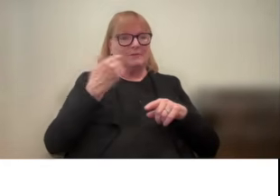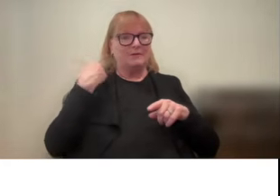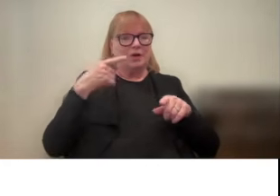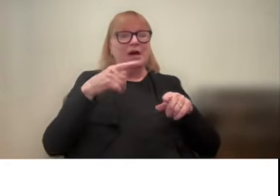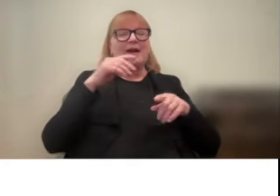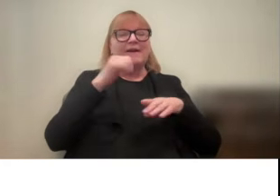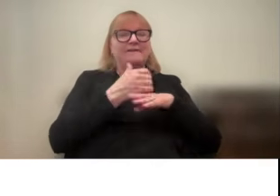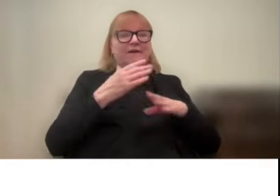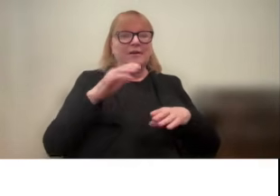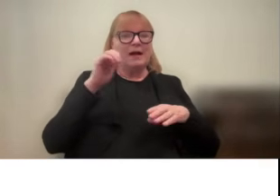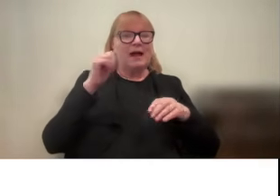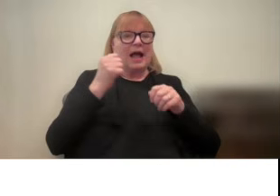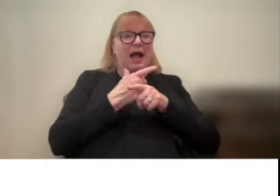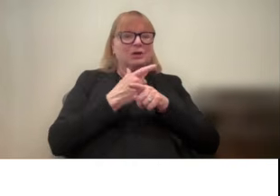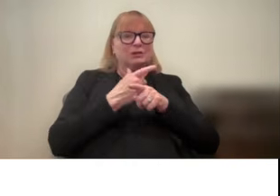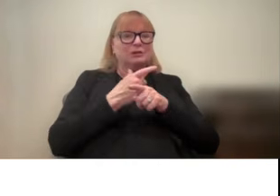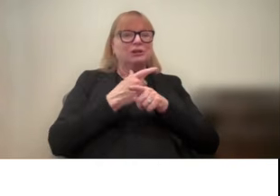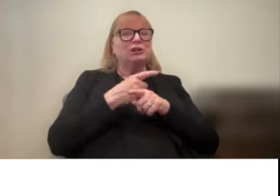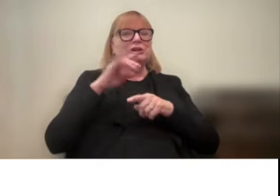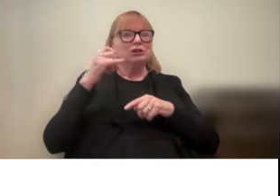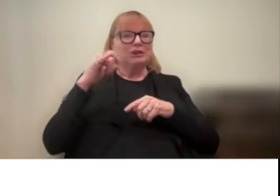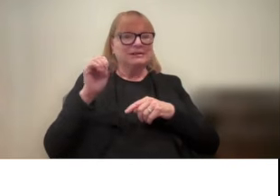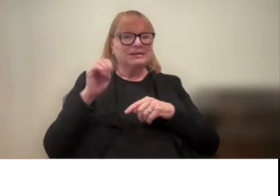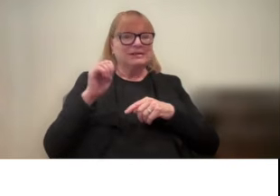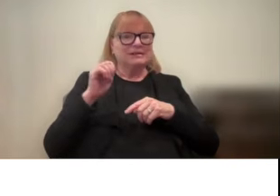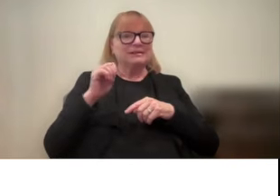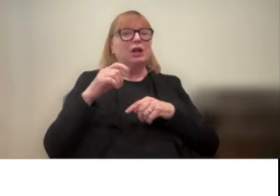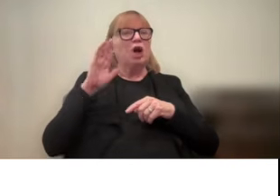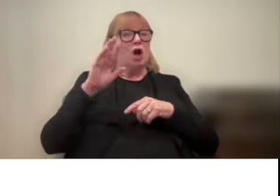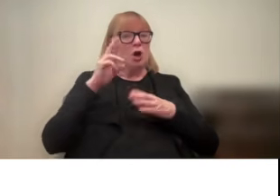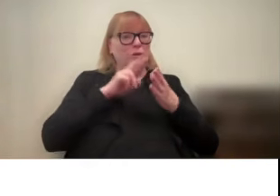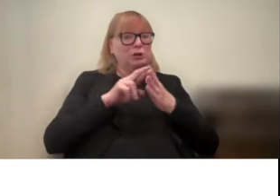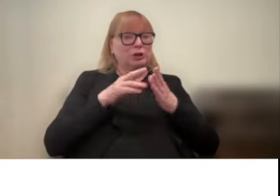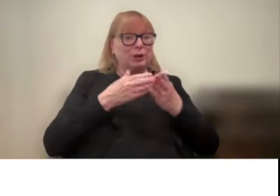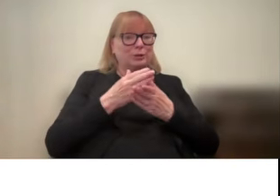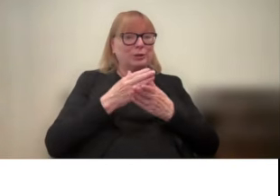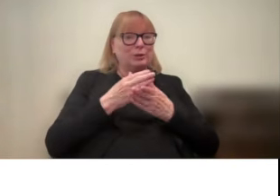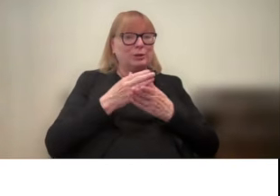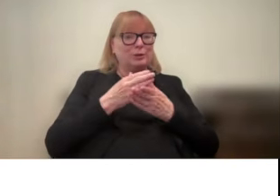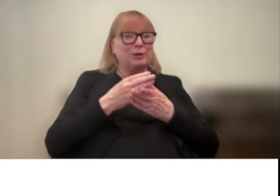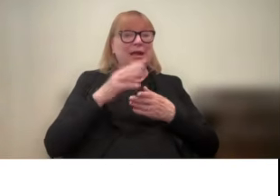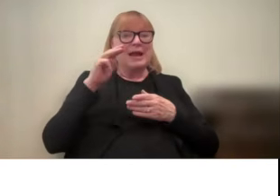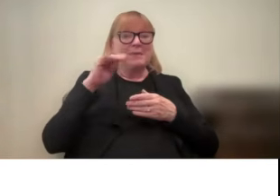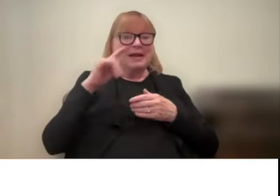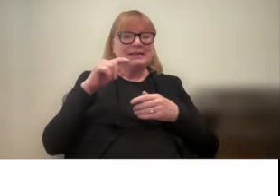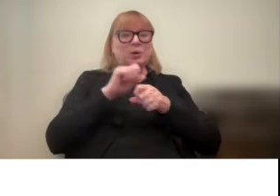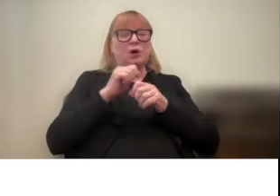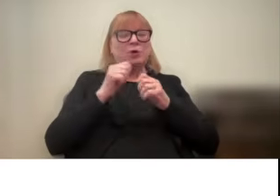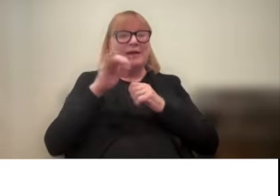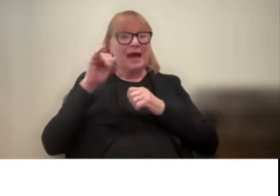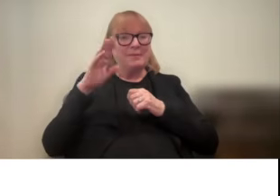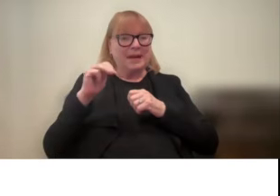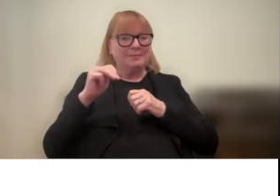she's the founder of the Algorithmic Justice League. So her research through being at MIT and working with